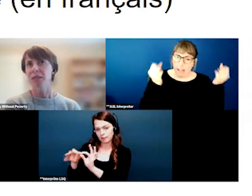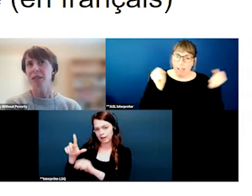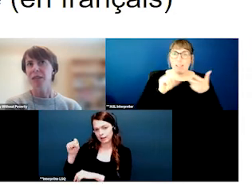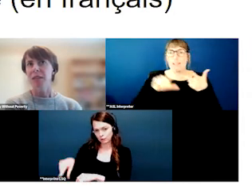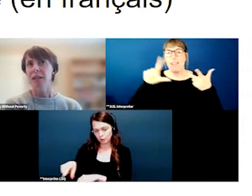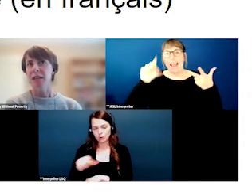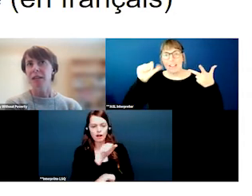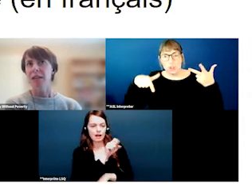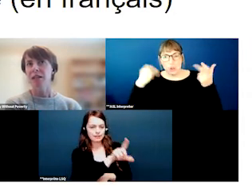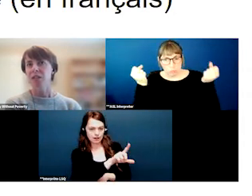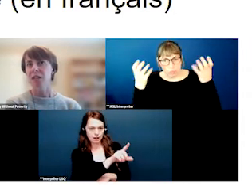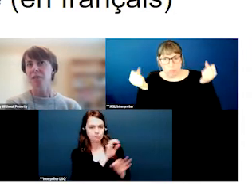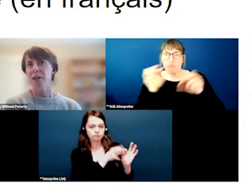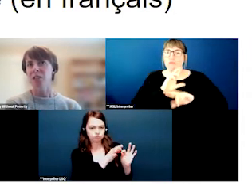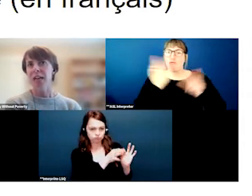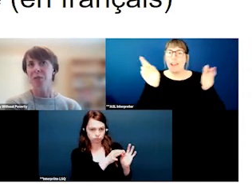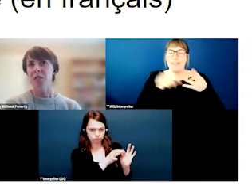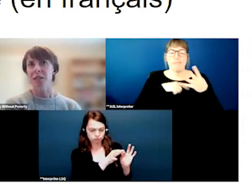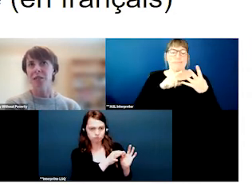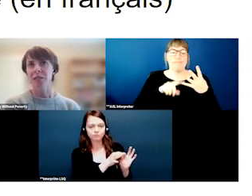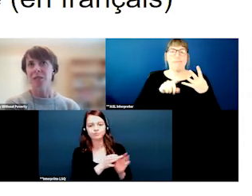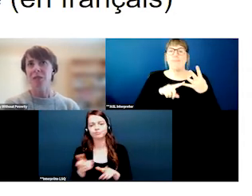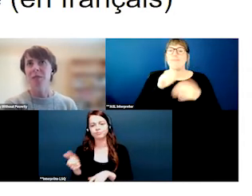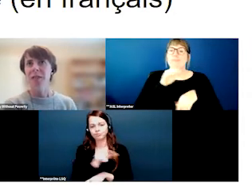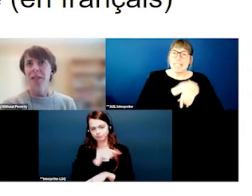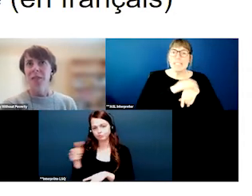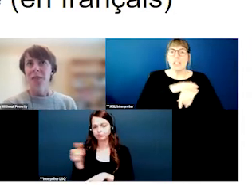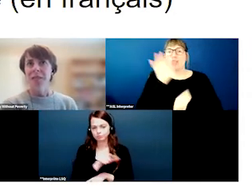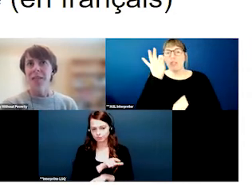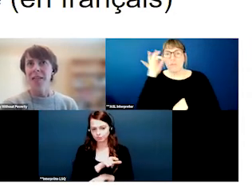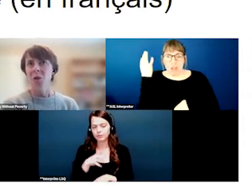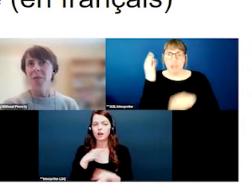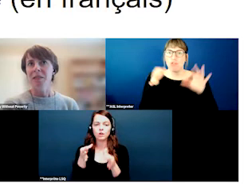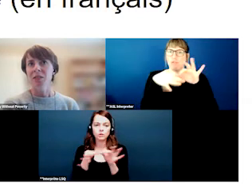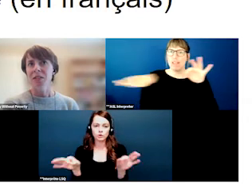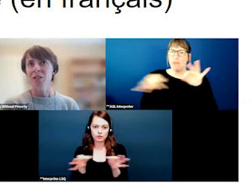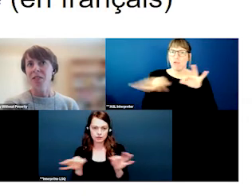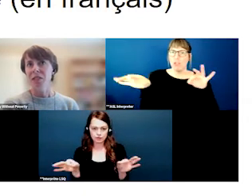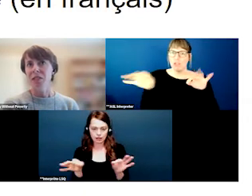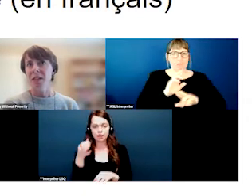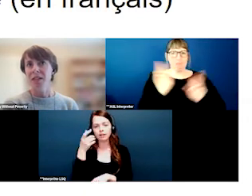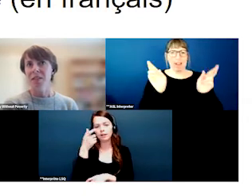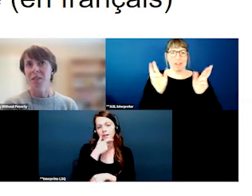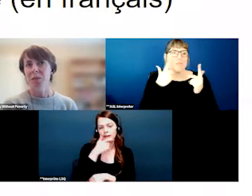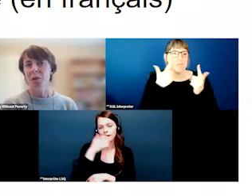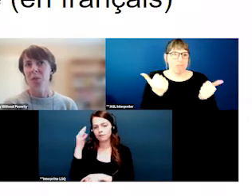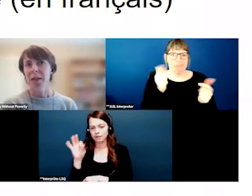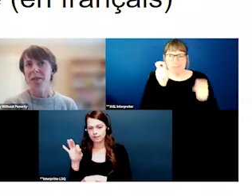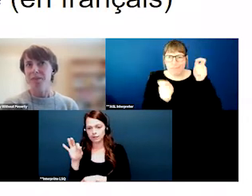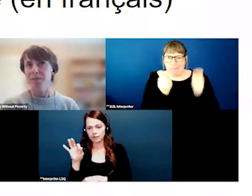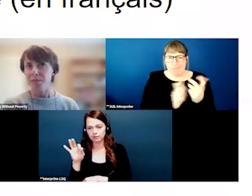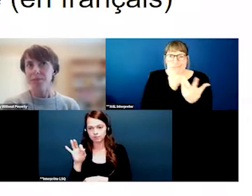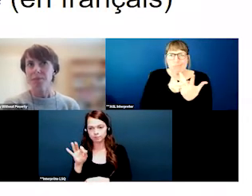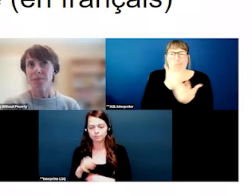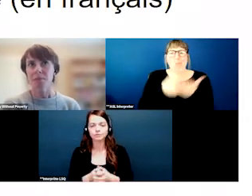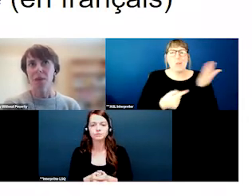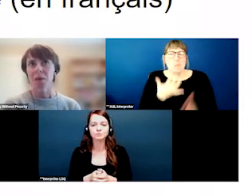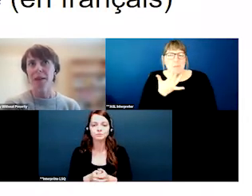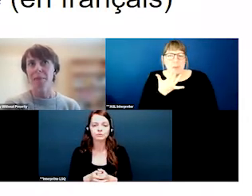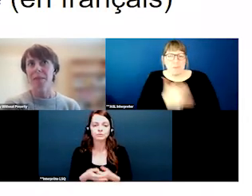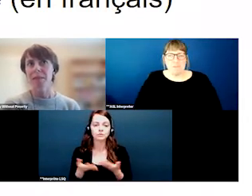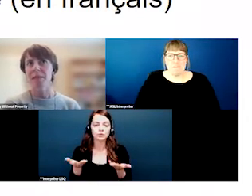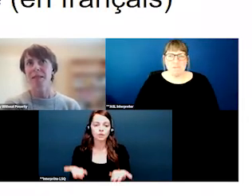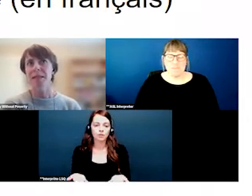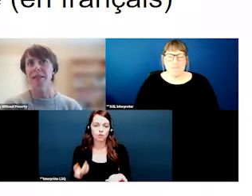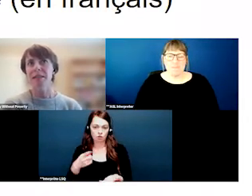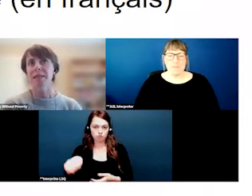LSQ, and English and French captioning. So please take a moment to adjust your settings as appropriate. What